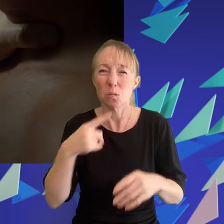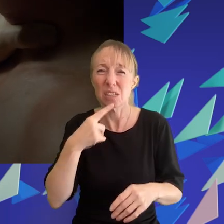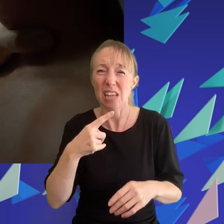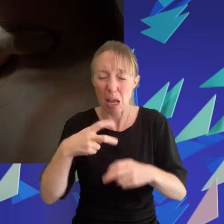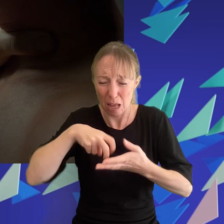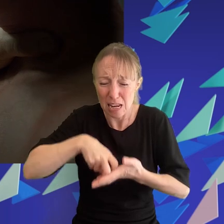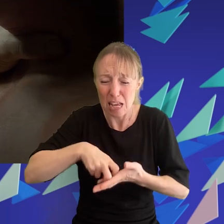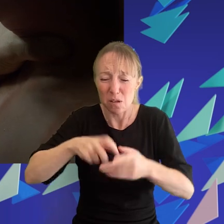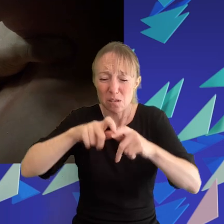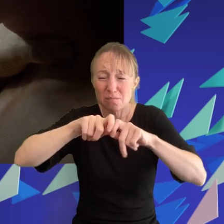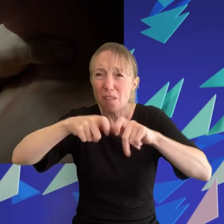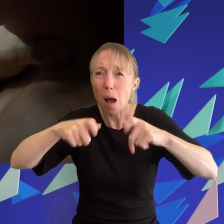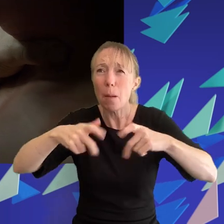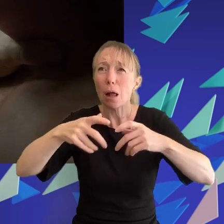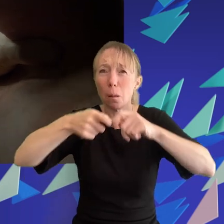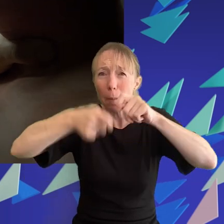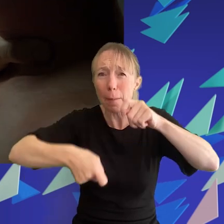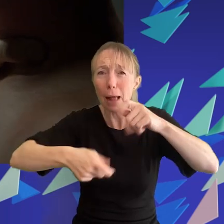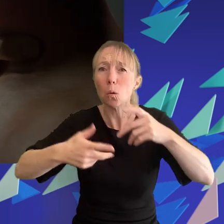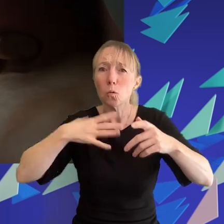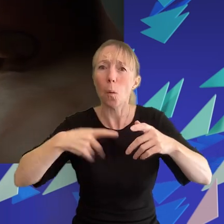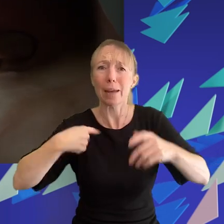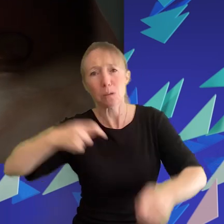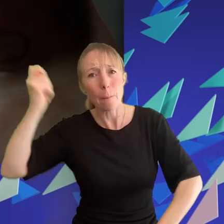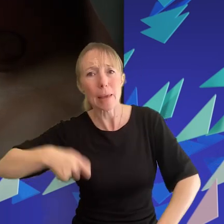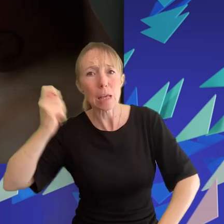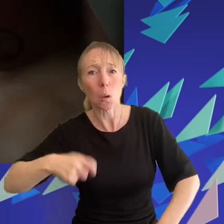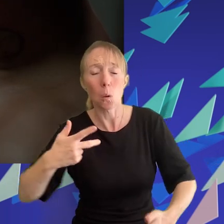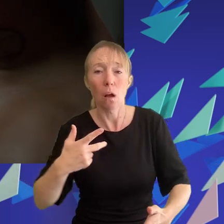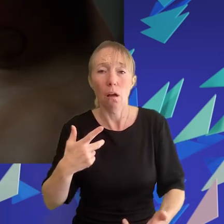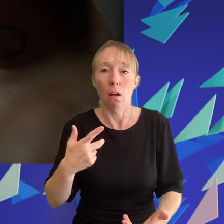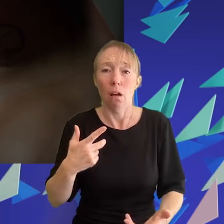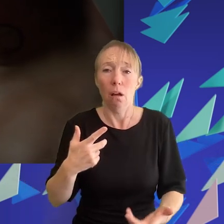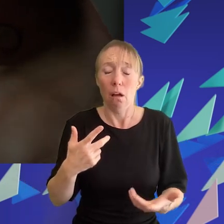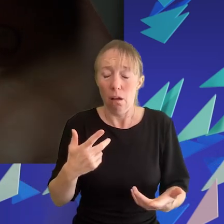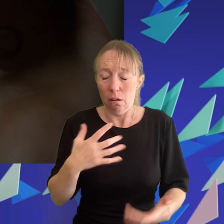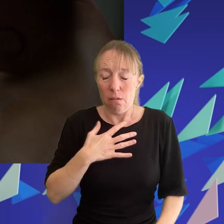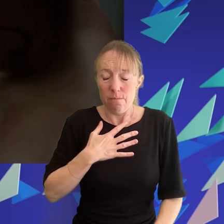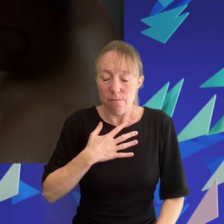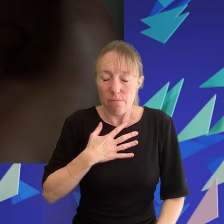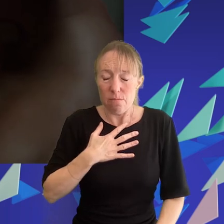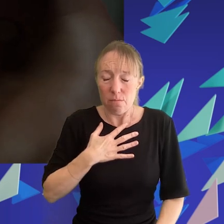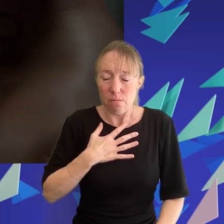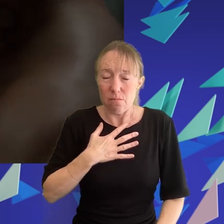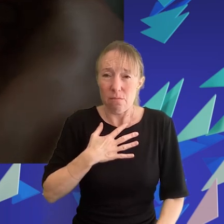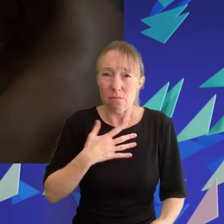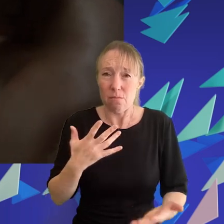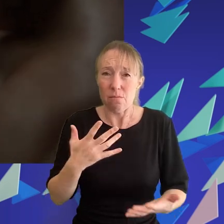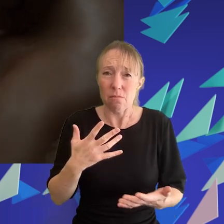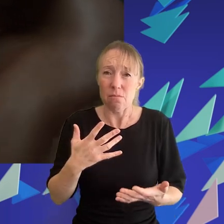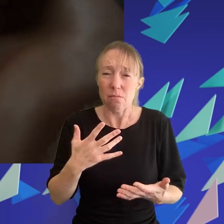Or do you want me to take it off and use it on you? After a while, I made myself numb, so, you know. But my